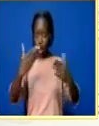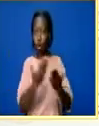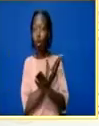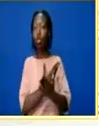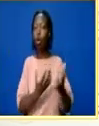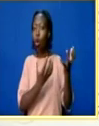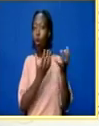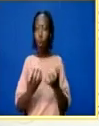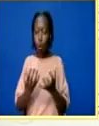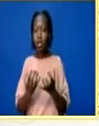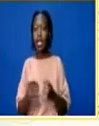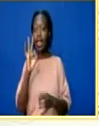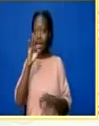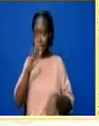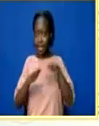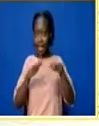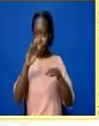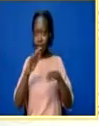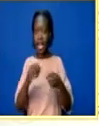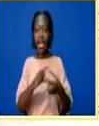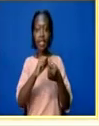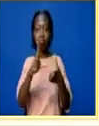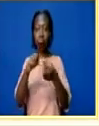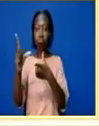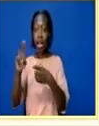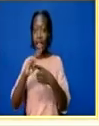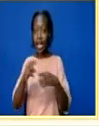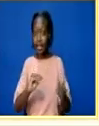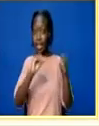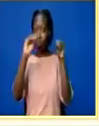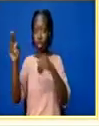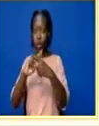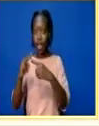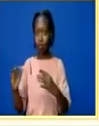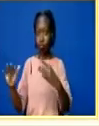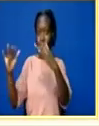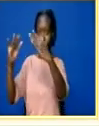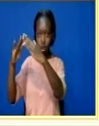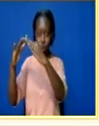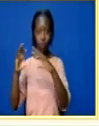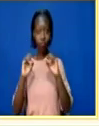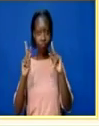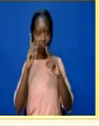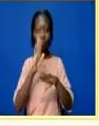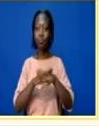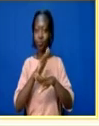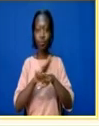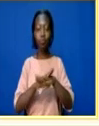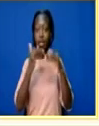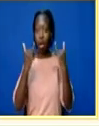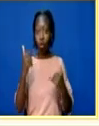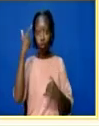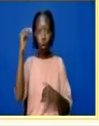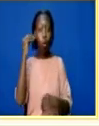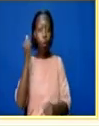caused by the three steps. Okay. Detachment. Mm-hmm. Transportation. Deposition. Good. Now, form your